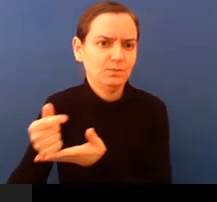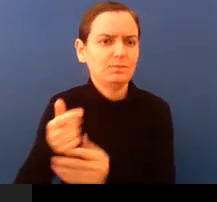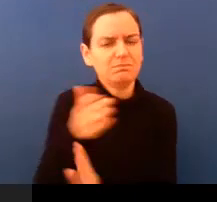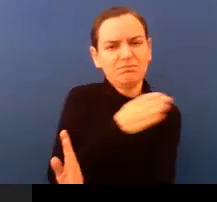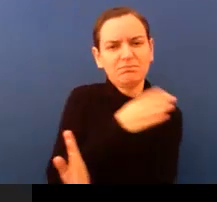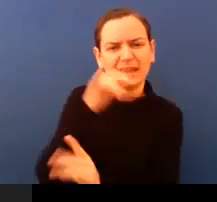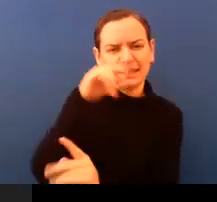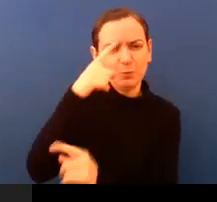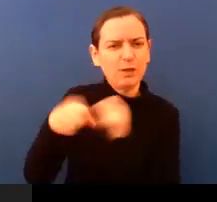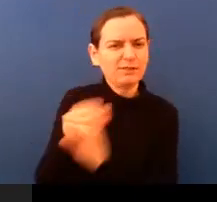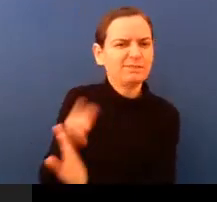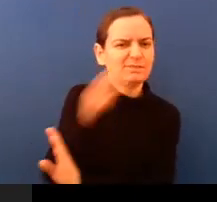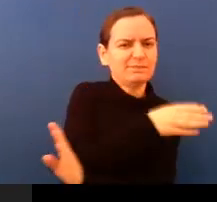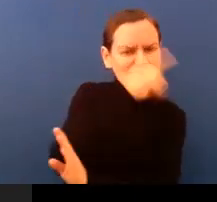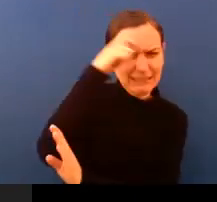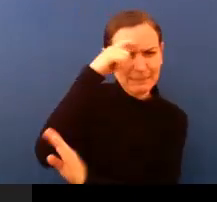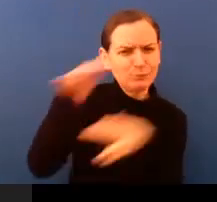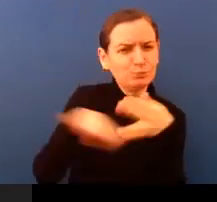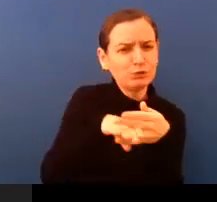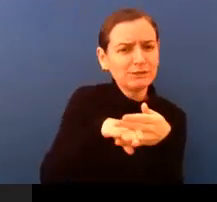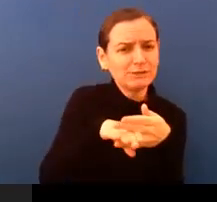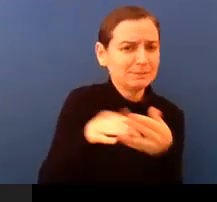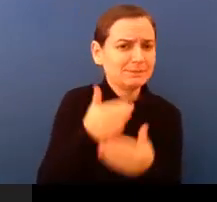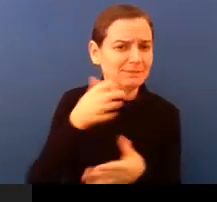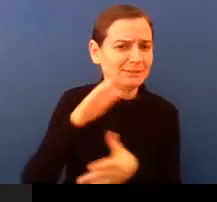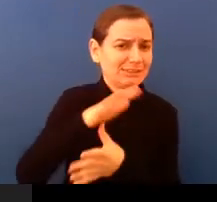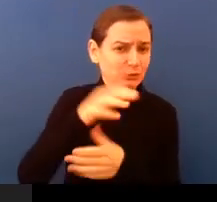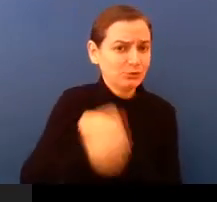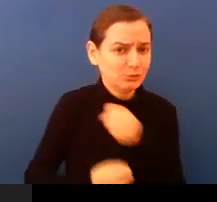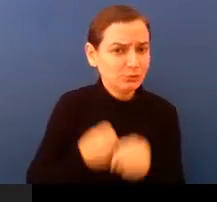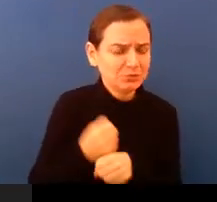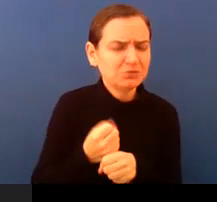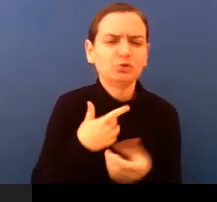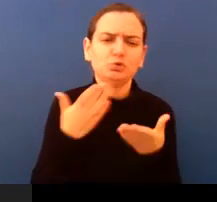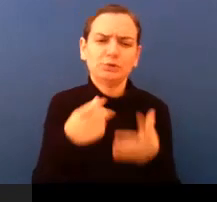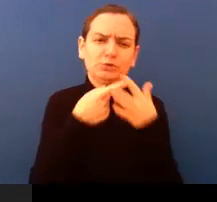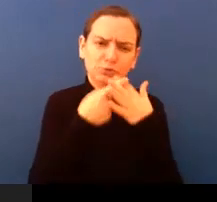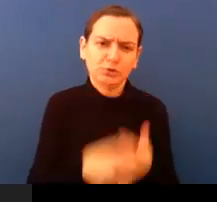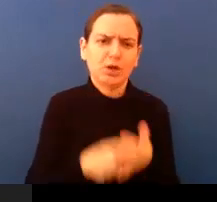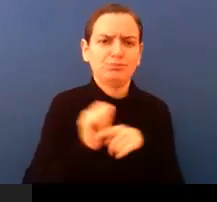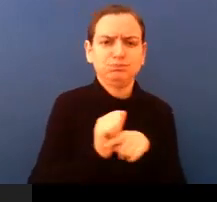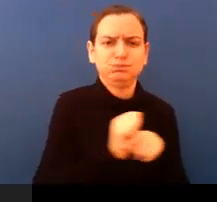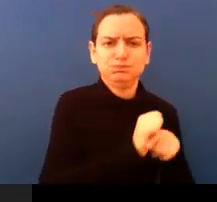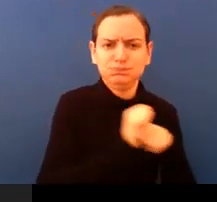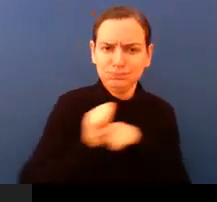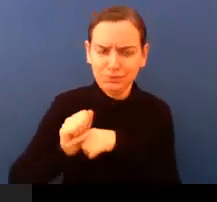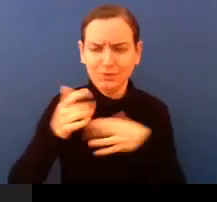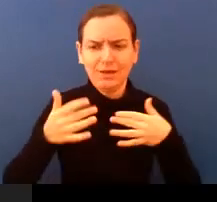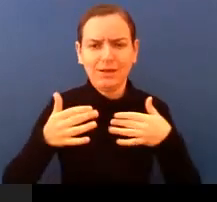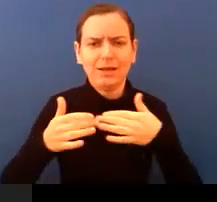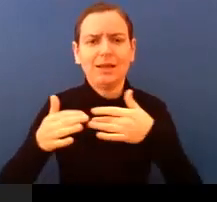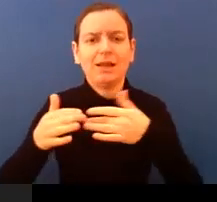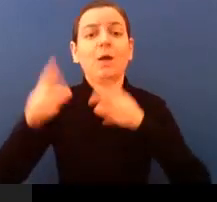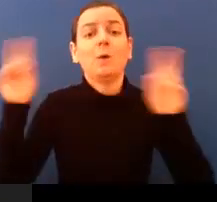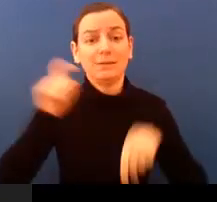job in unfamiliar environments that you have to learn the environment and then teach it to the dog. It's really better if